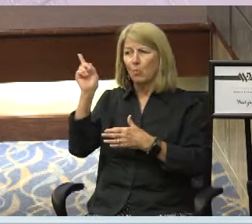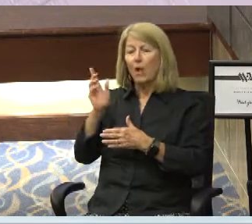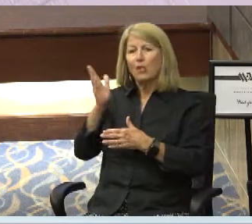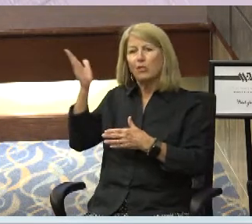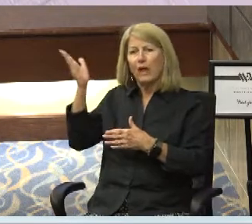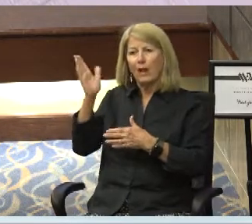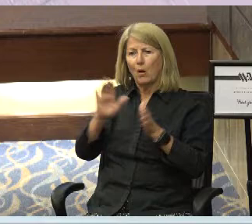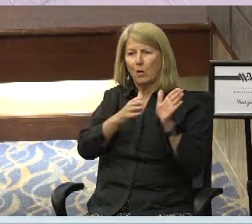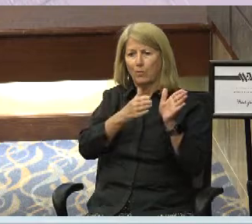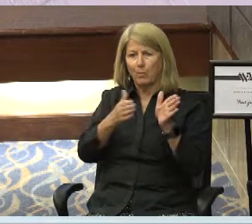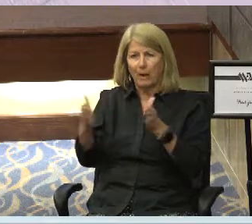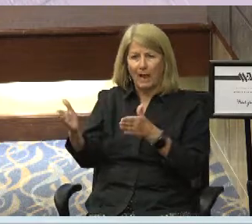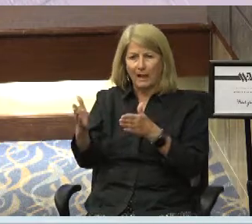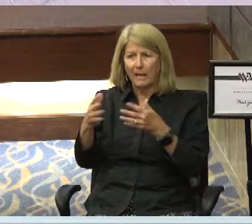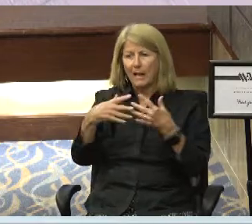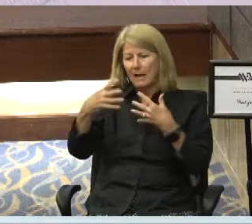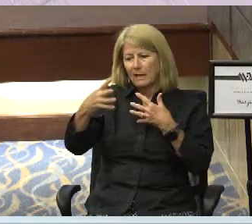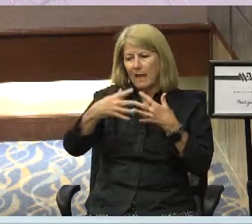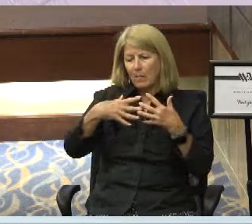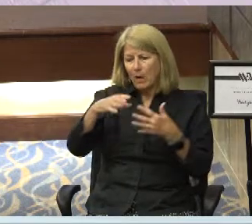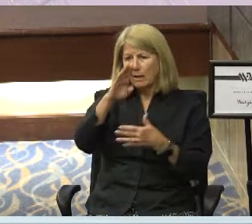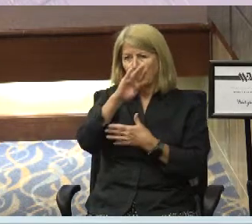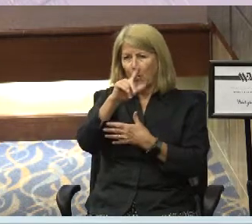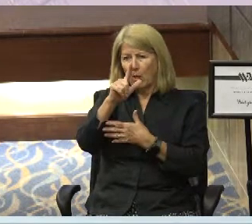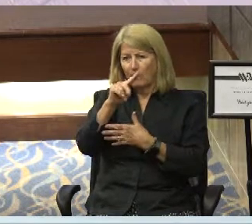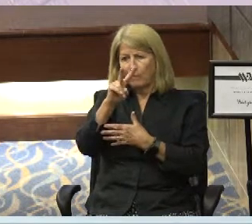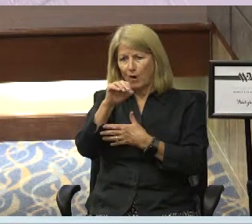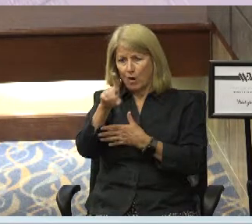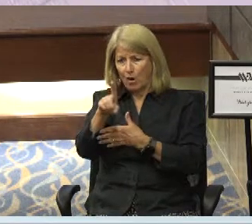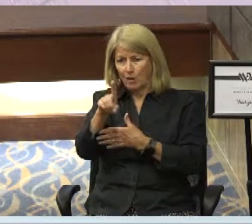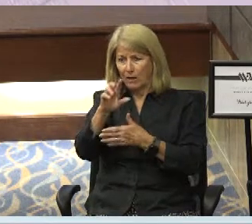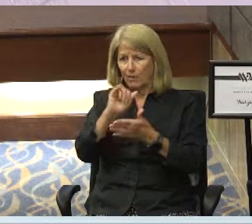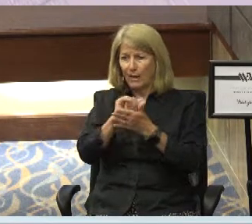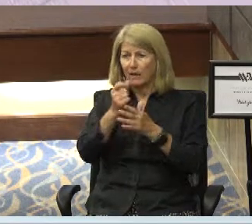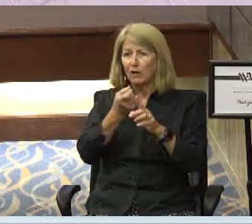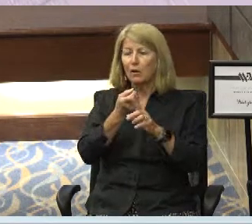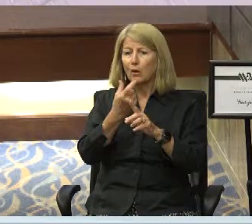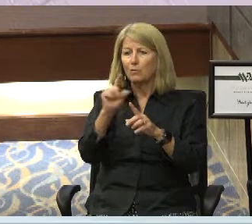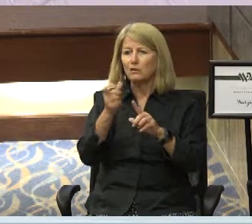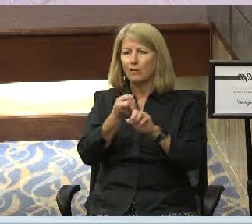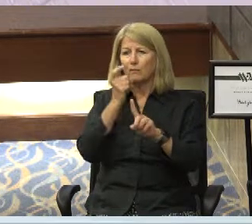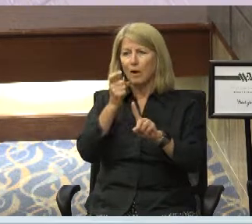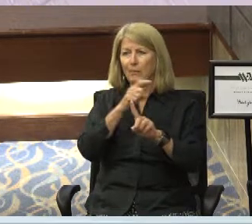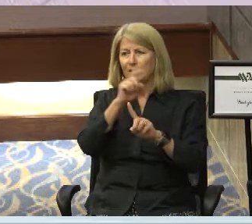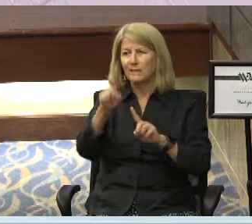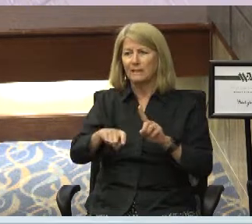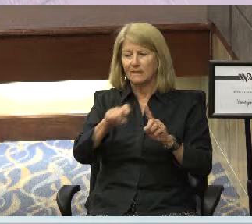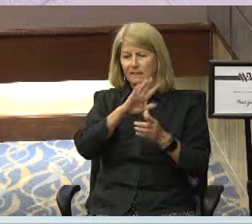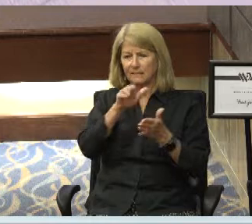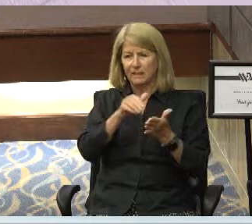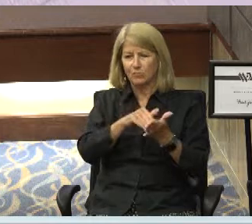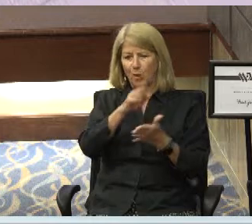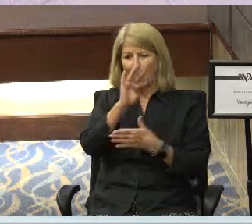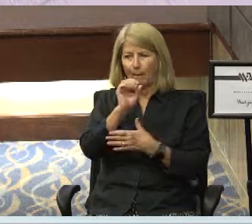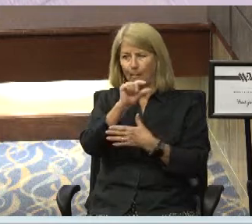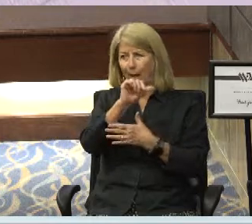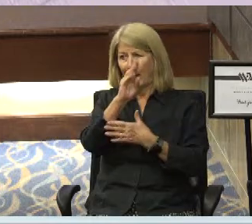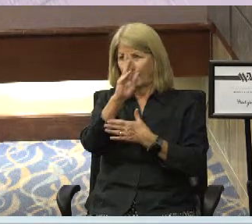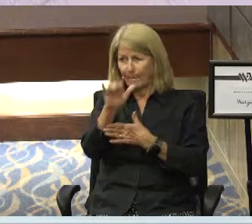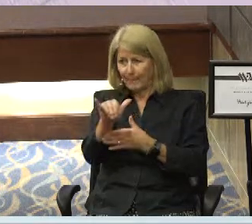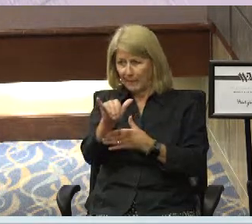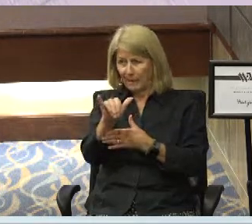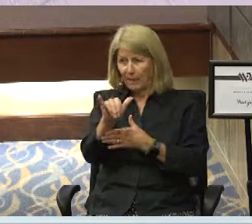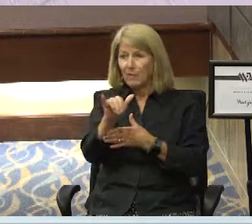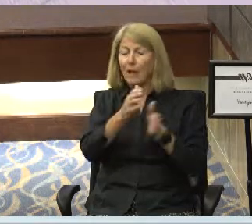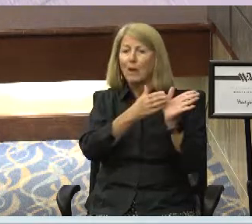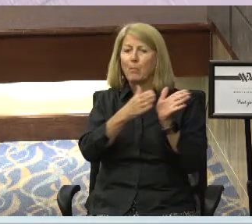plan. You can see Gateway Boulevard runs between Texas Central and Bagby, and as part of their development plans, they plan to